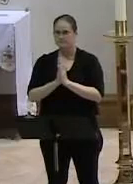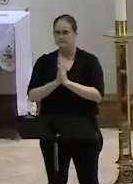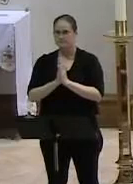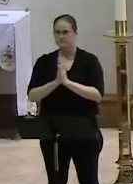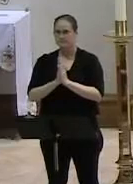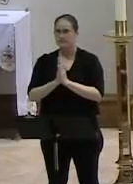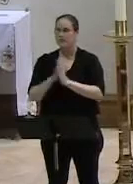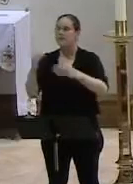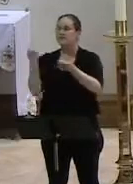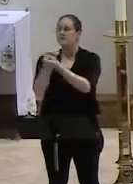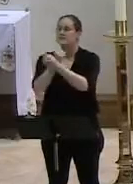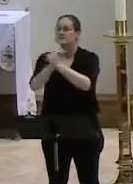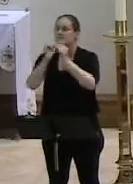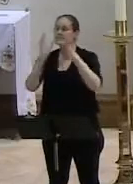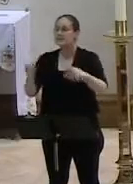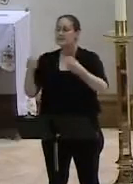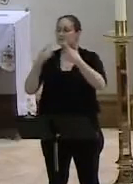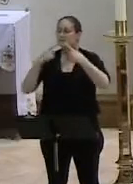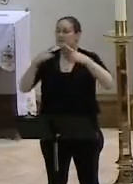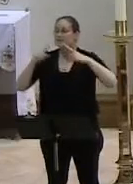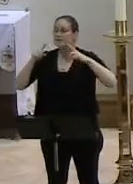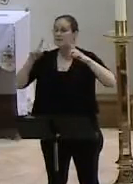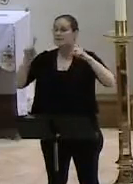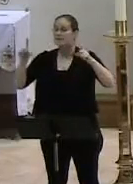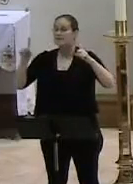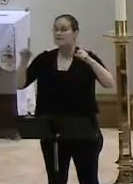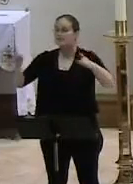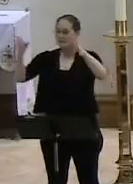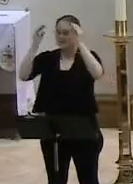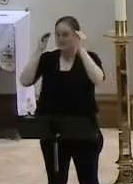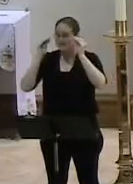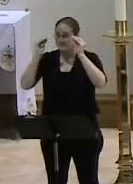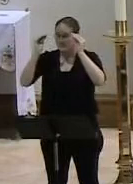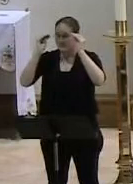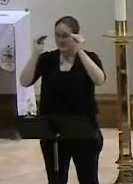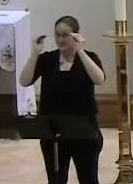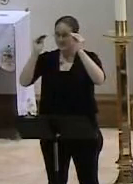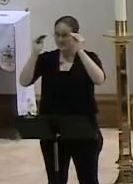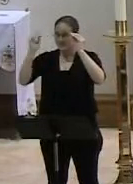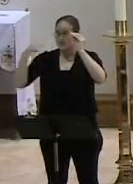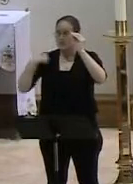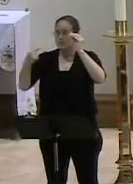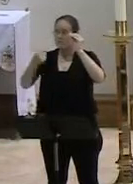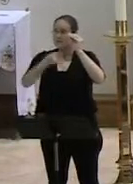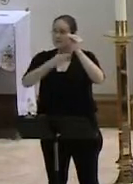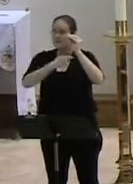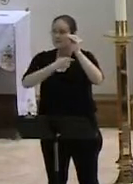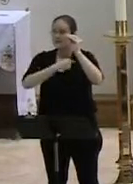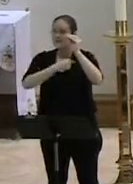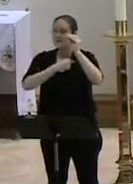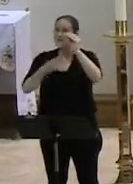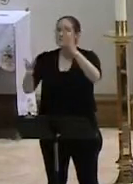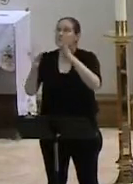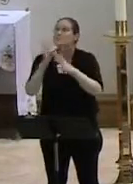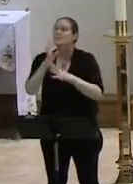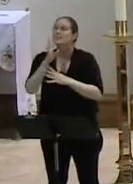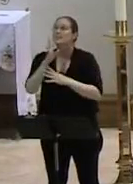At the Savior's command, informed by his divine teaching, we dare to